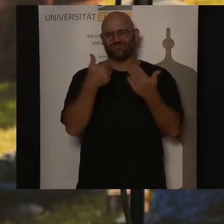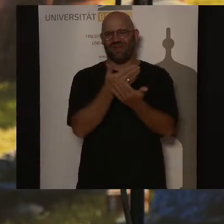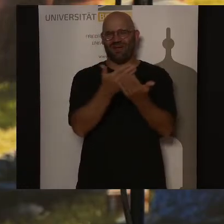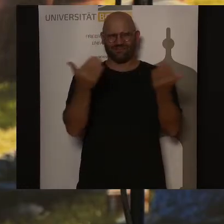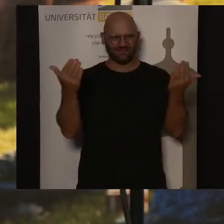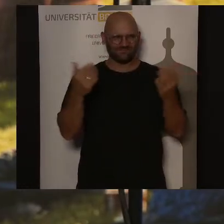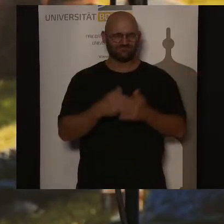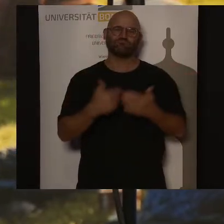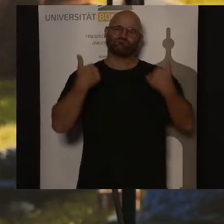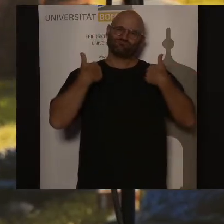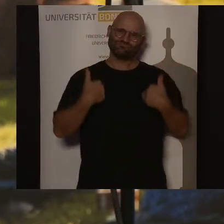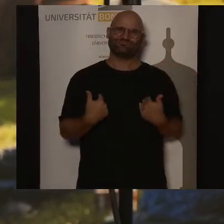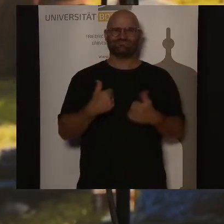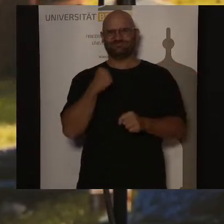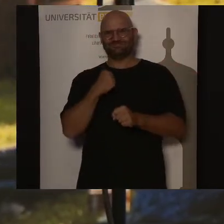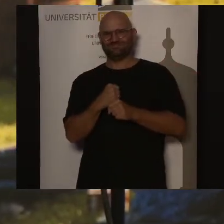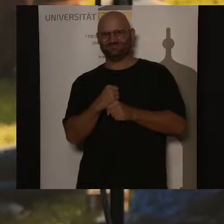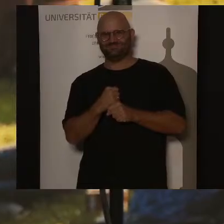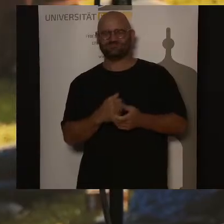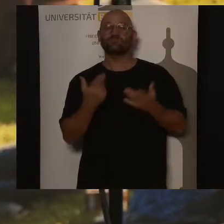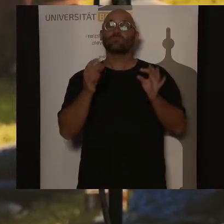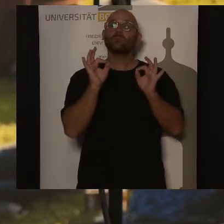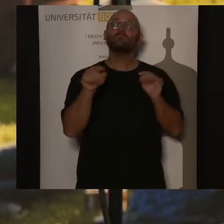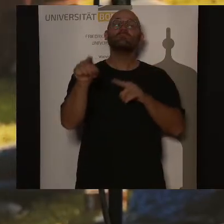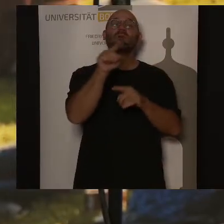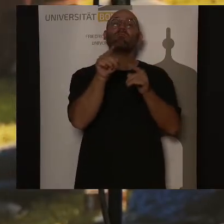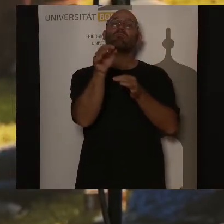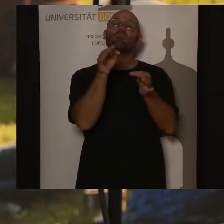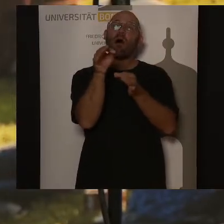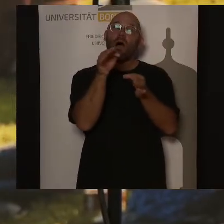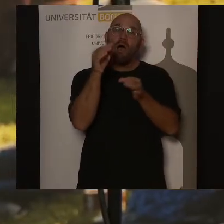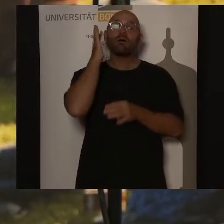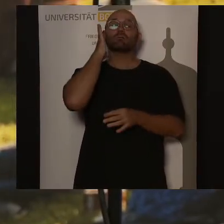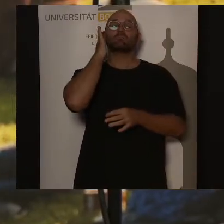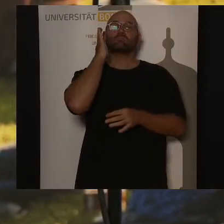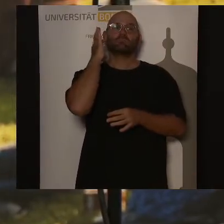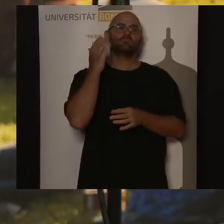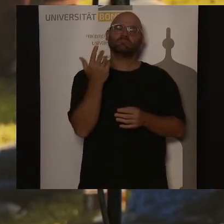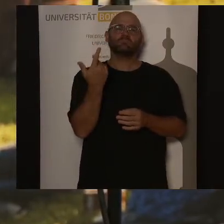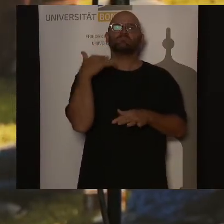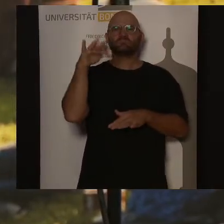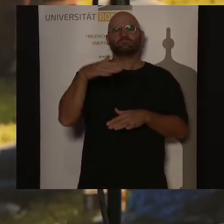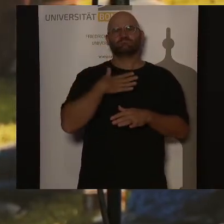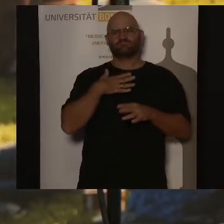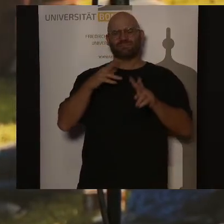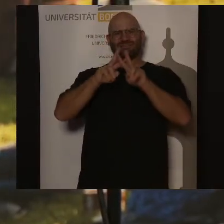you a good start to your first semester here. So